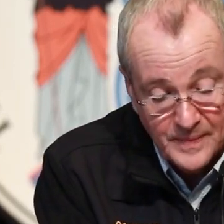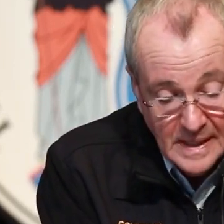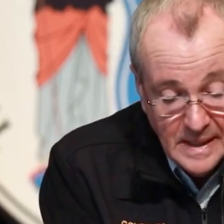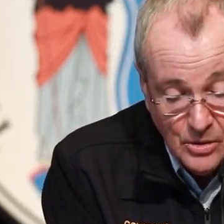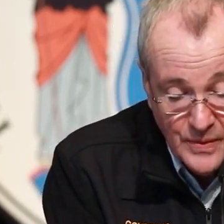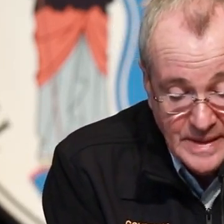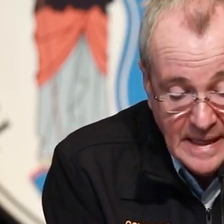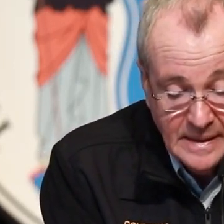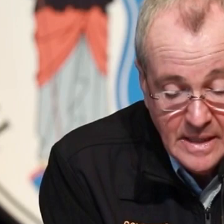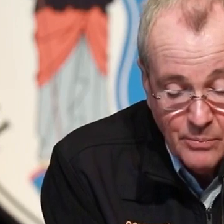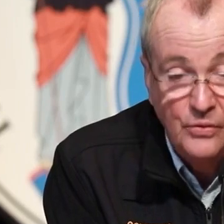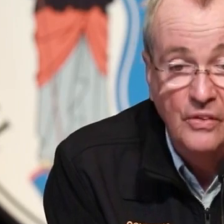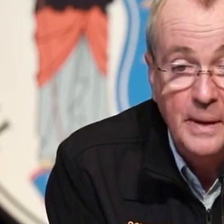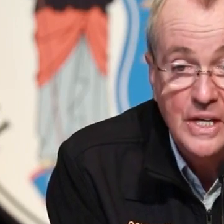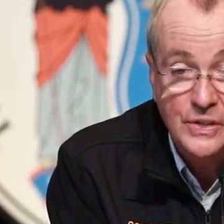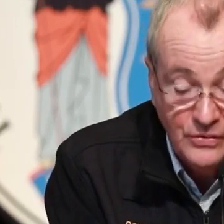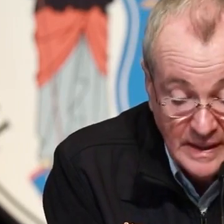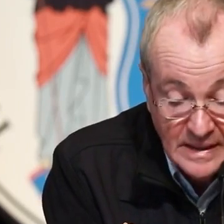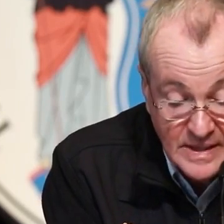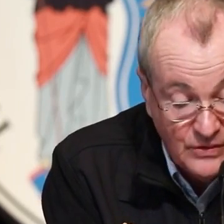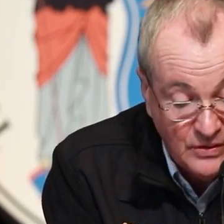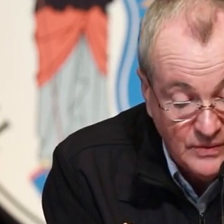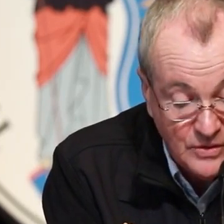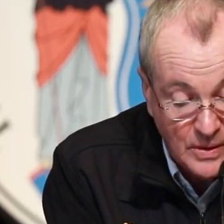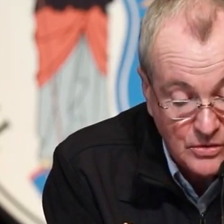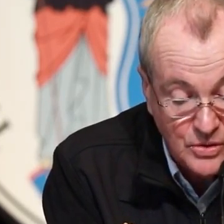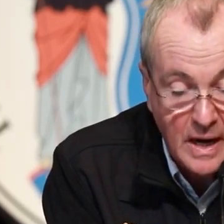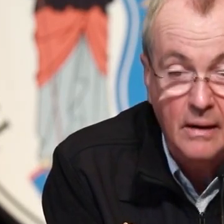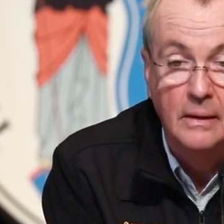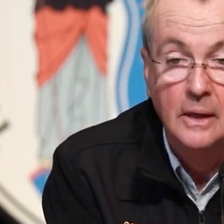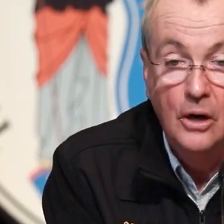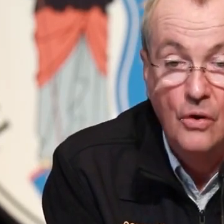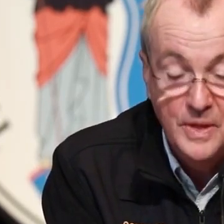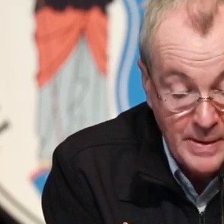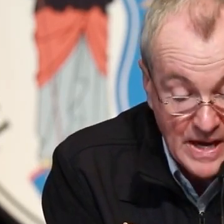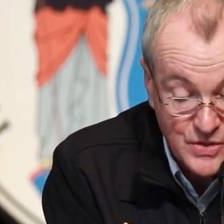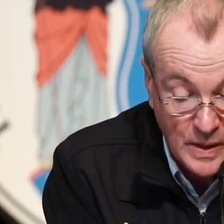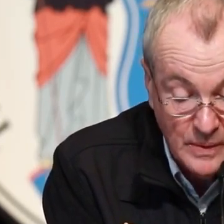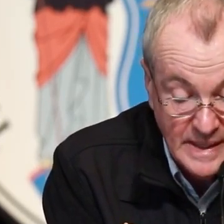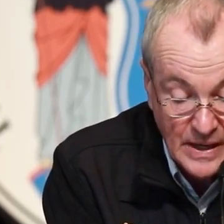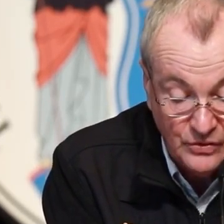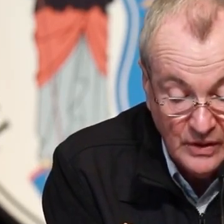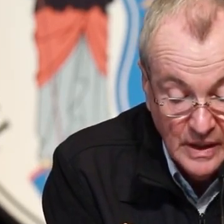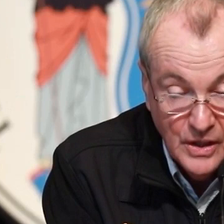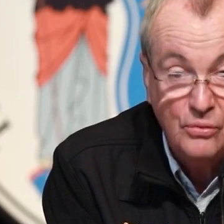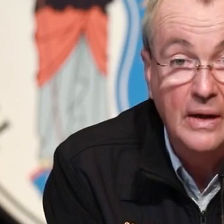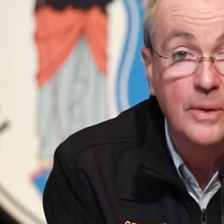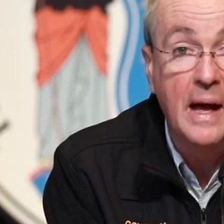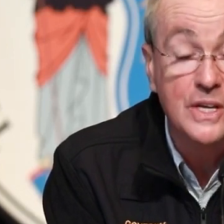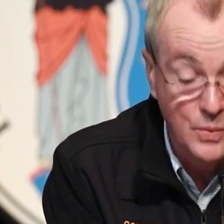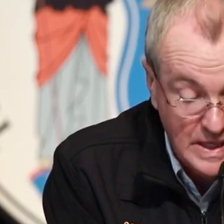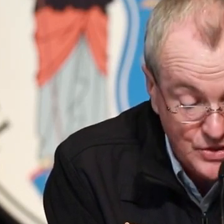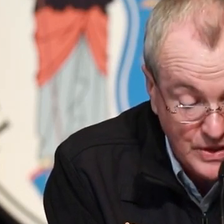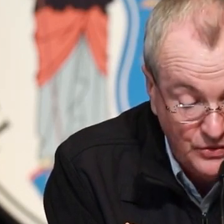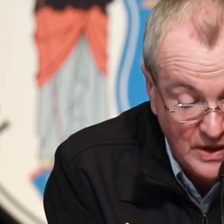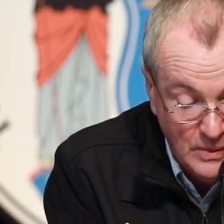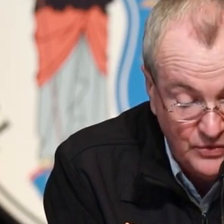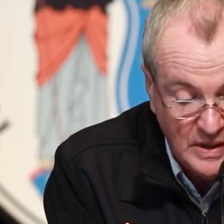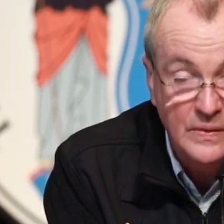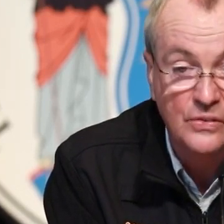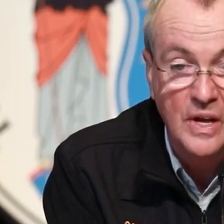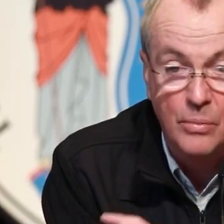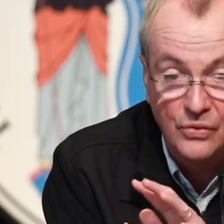more. Here are the daily numbers of patients in intensive and critical care over the past 21 days. Throughout the past week, as you can